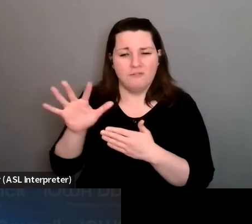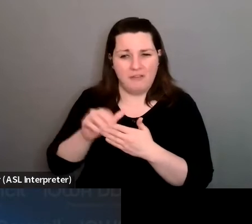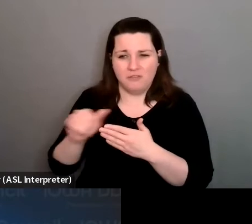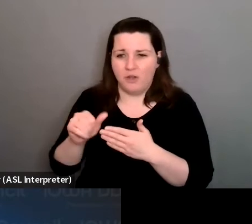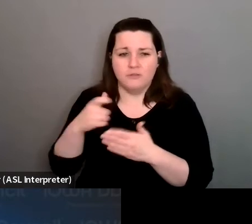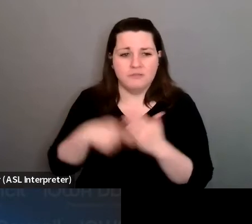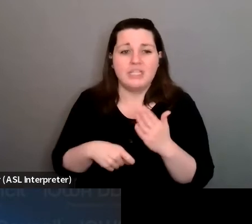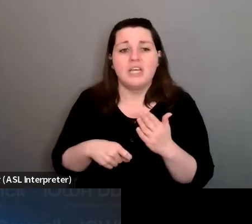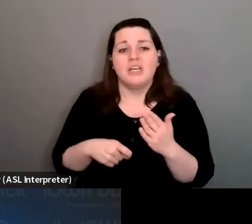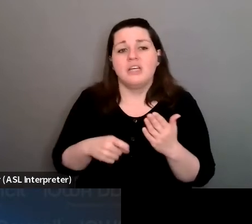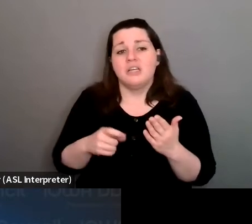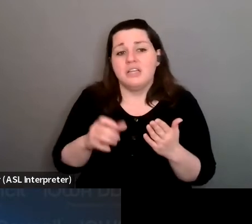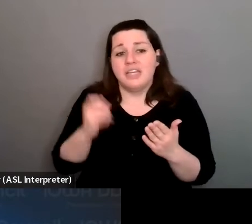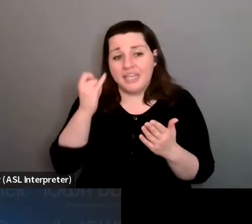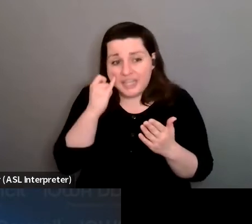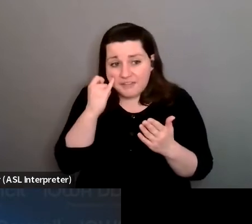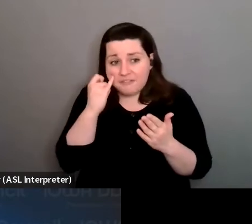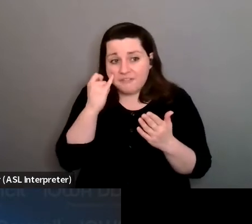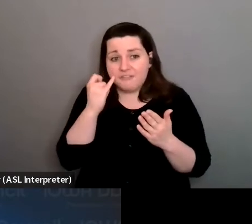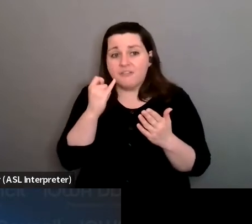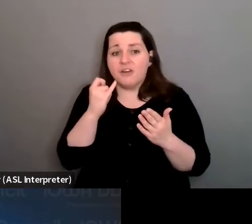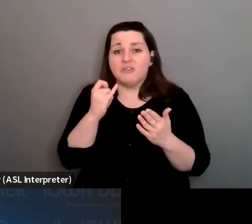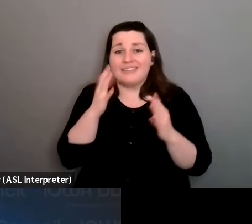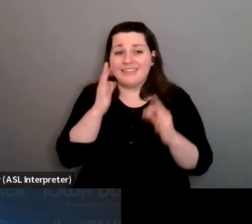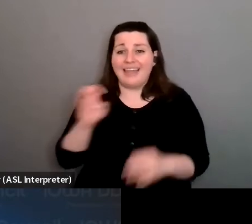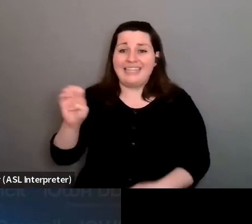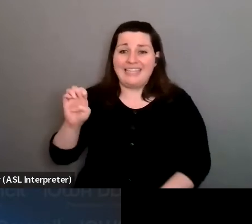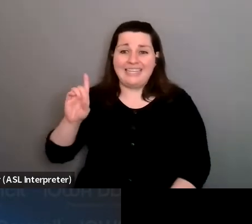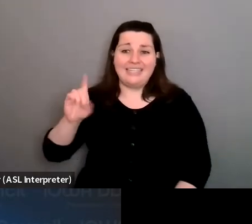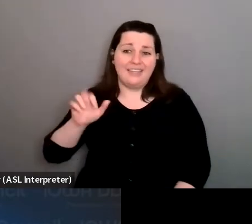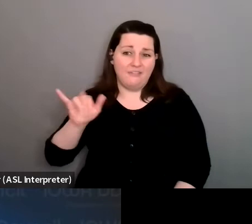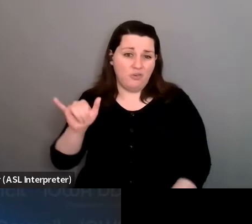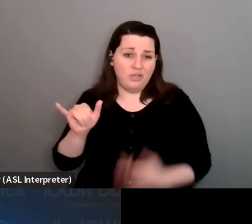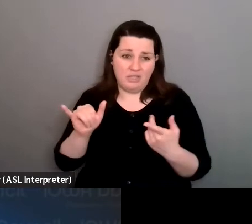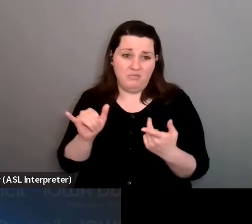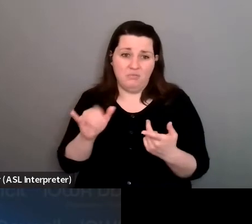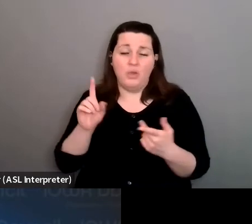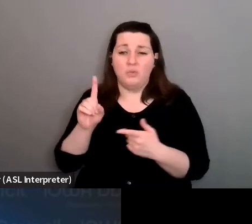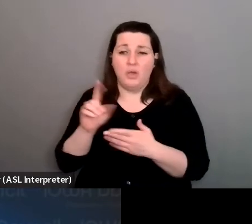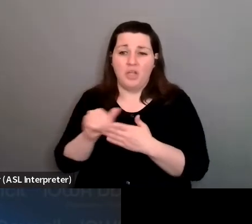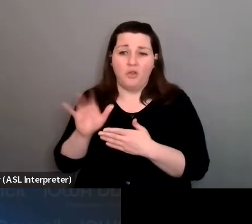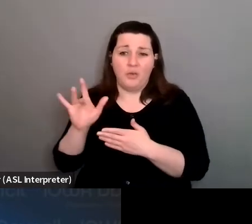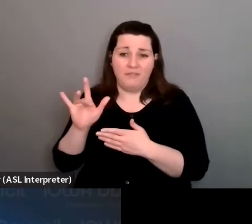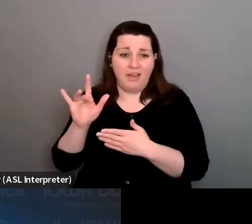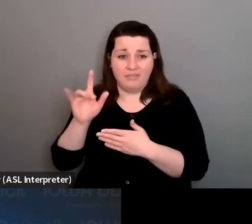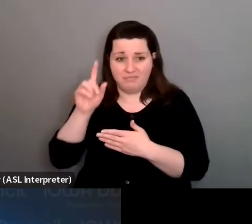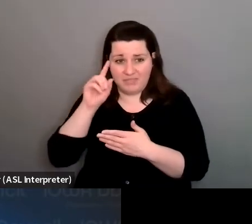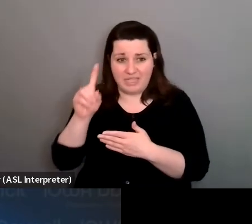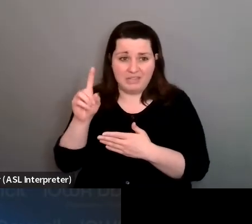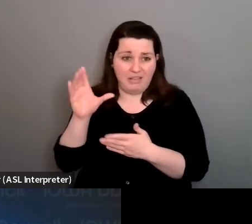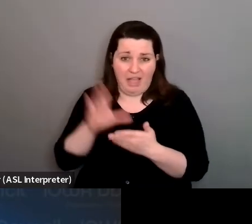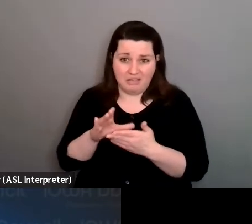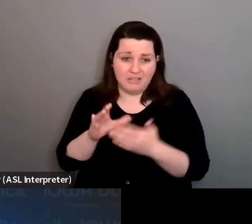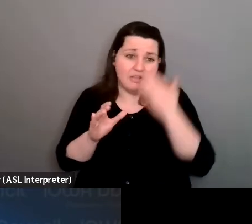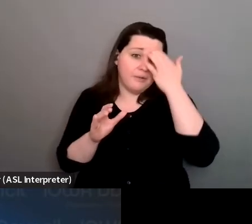by $1.25 if you elect for e-delivery. That's just simply because it costs money to print and mail statements. There's also